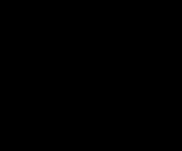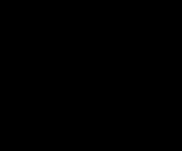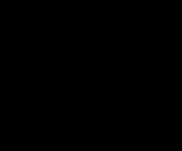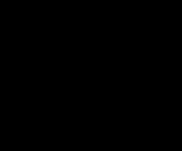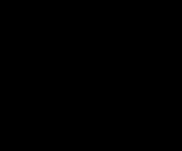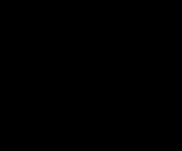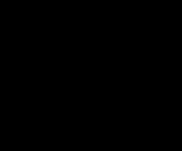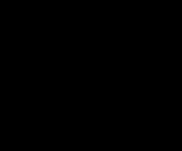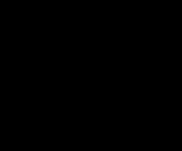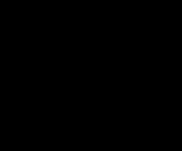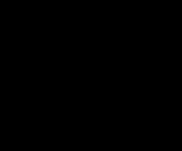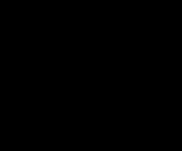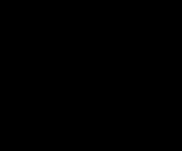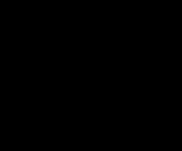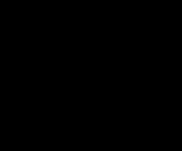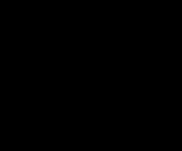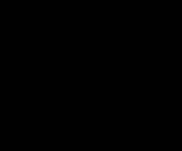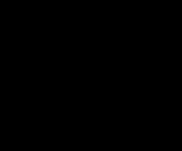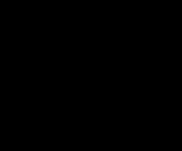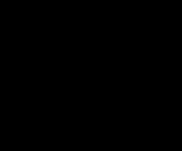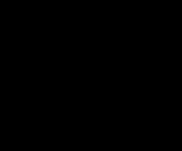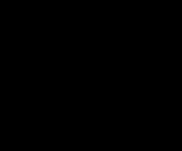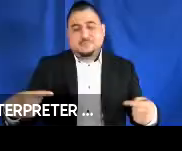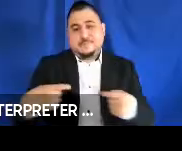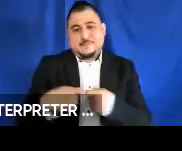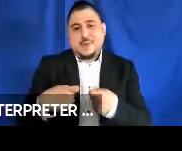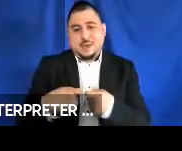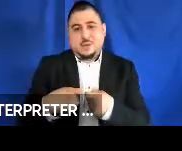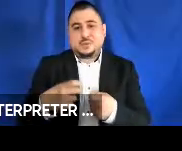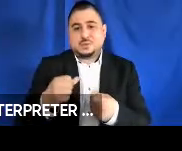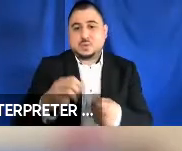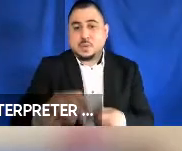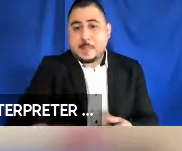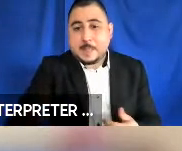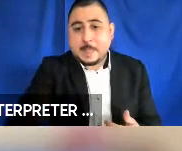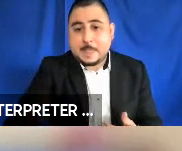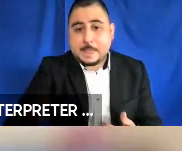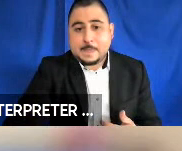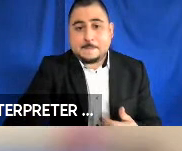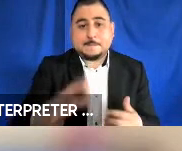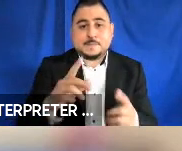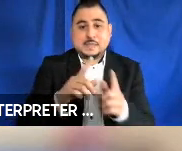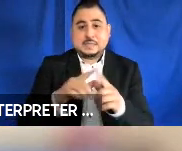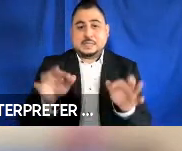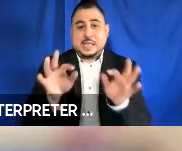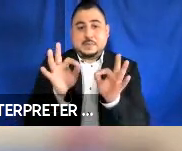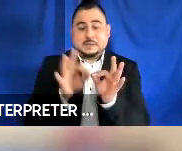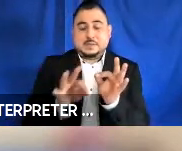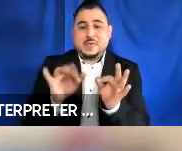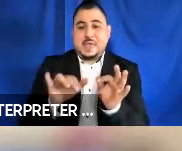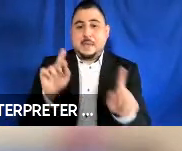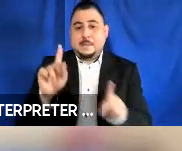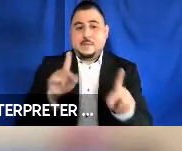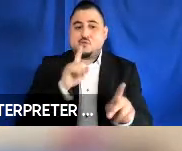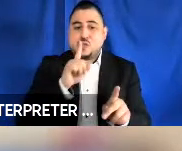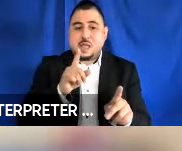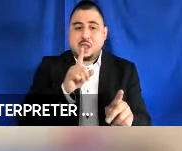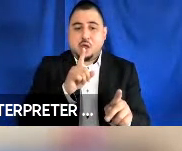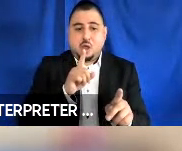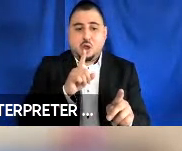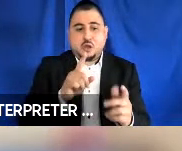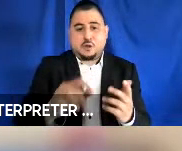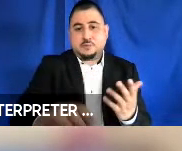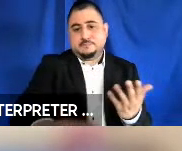And some things we need to recognize is the simple fact that folks really are